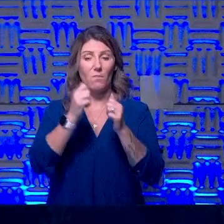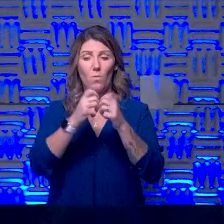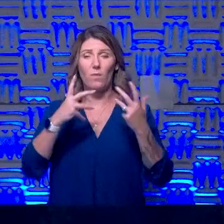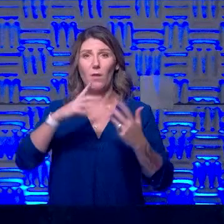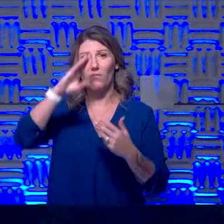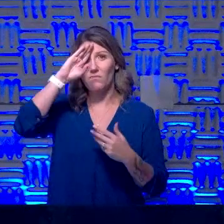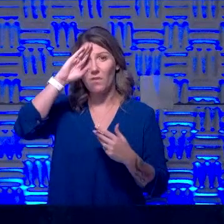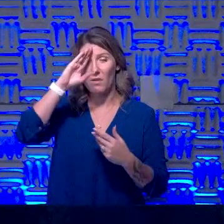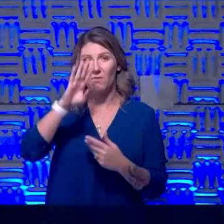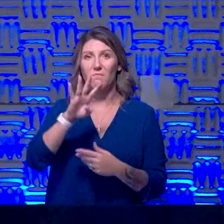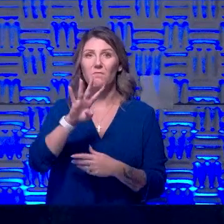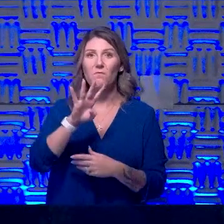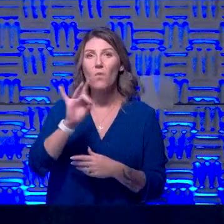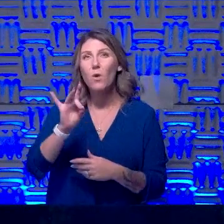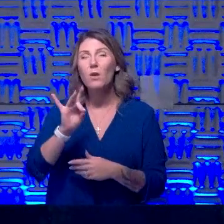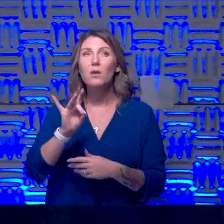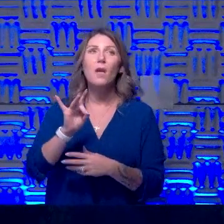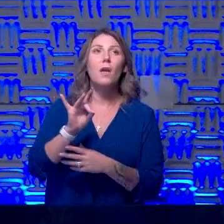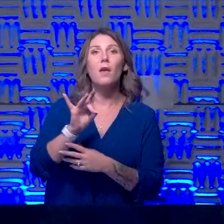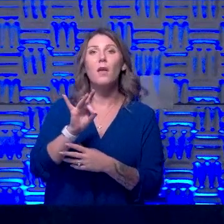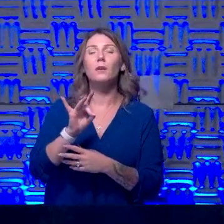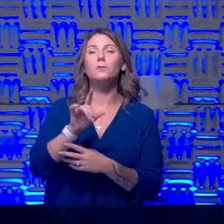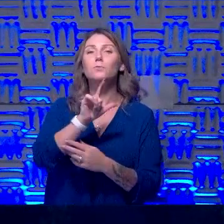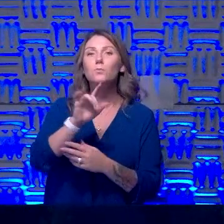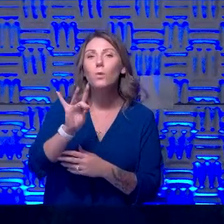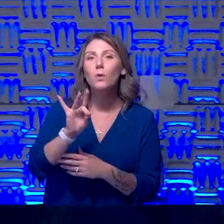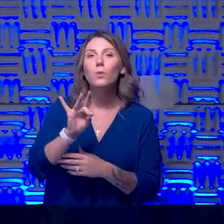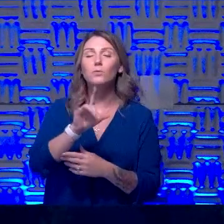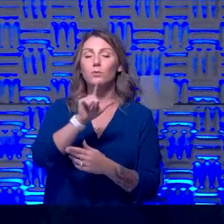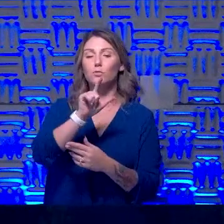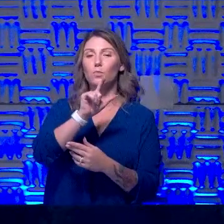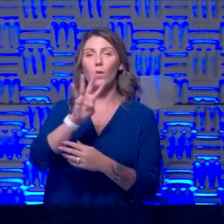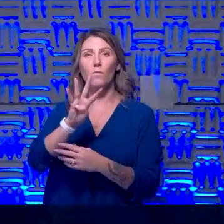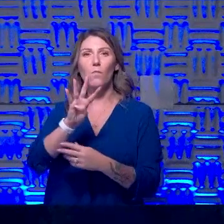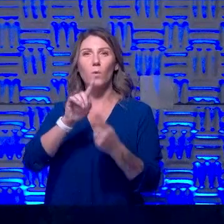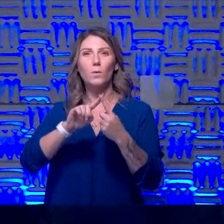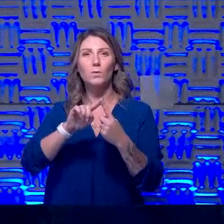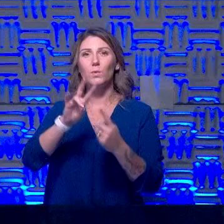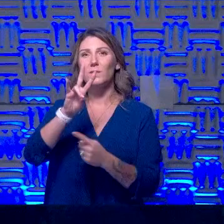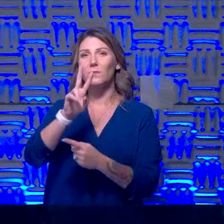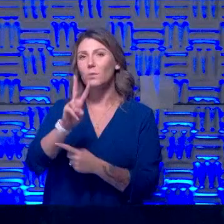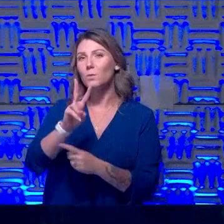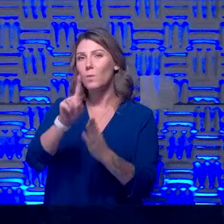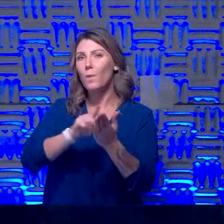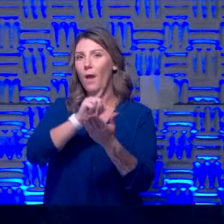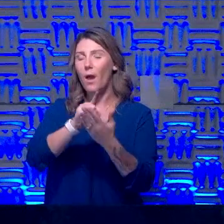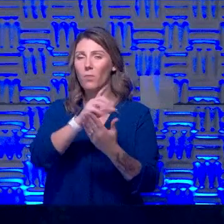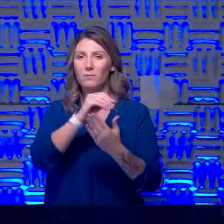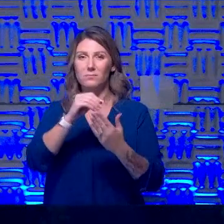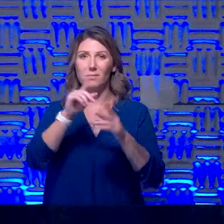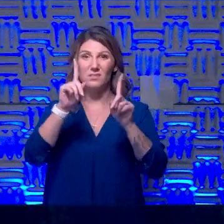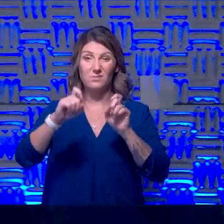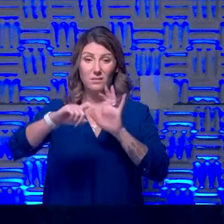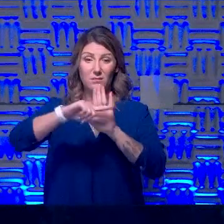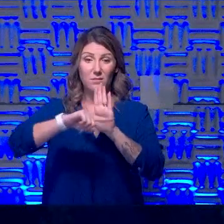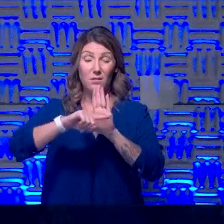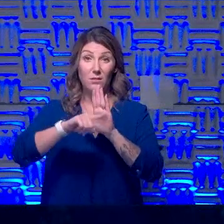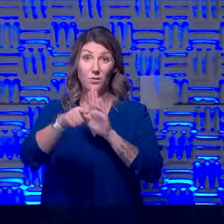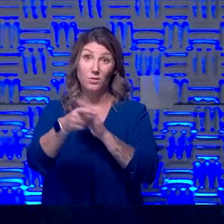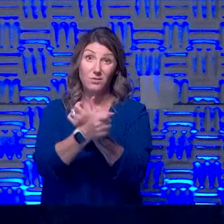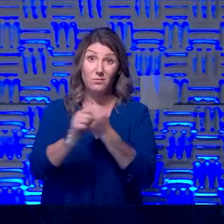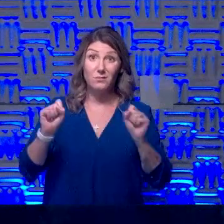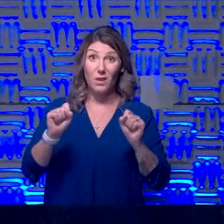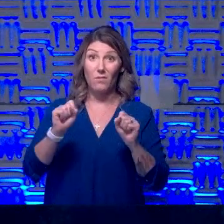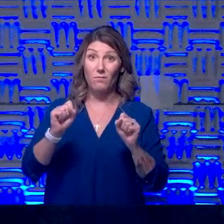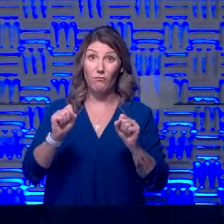for 48 or 24 to 72 hours and her symptoms are a lot better and she's tested negative, I don't think there's any concern at this point. She's probably safer having her come home